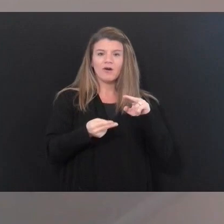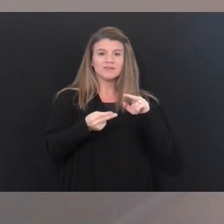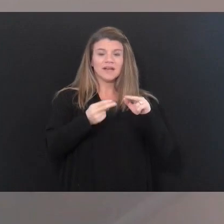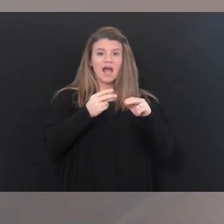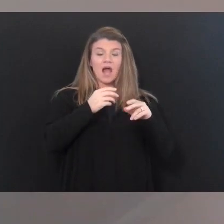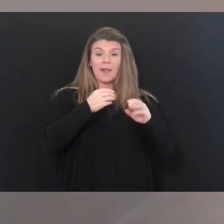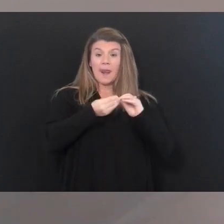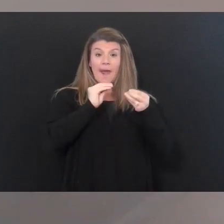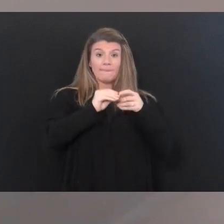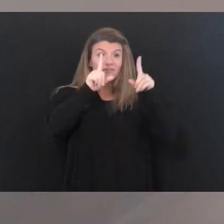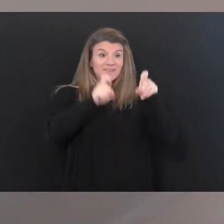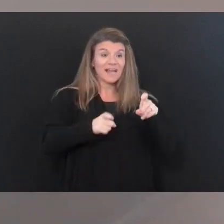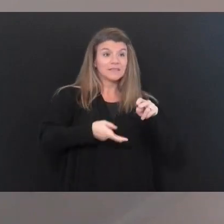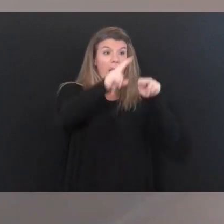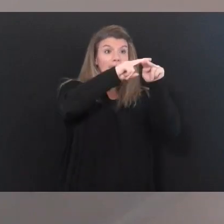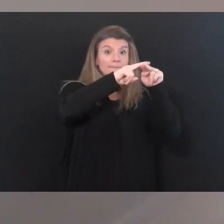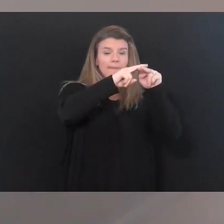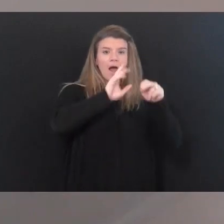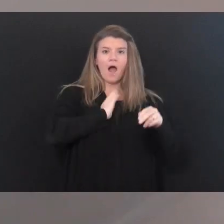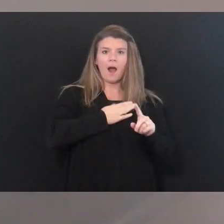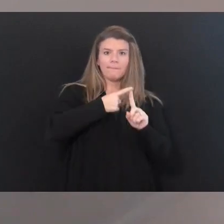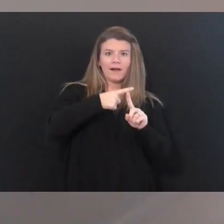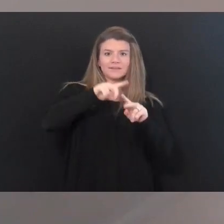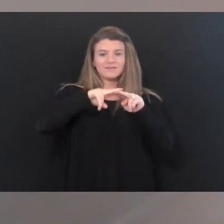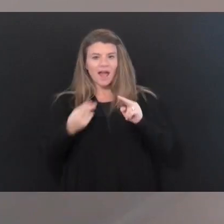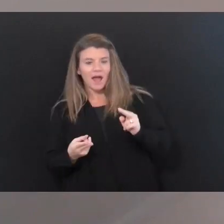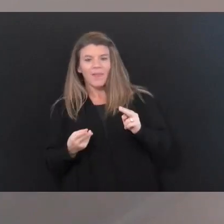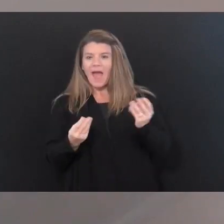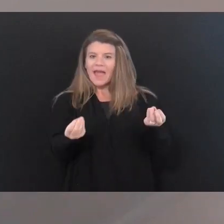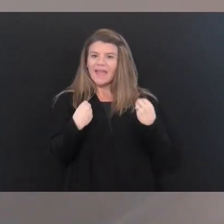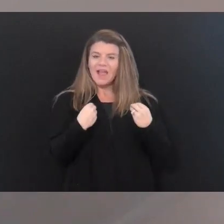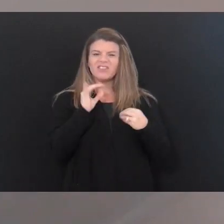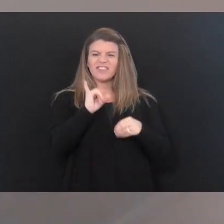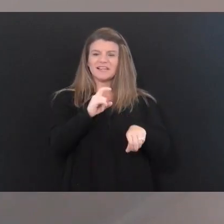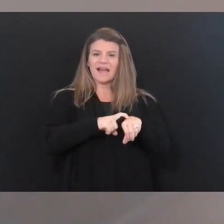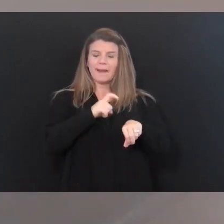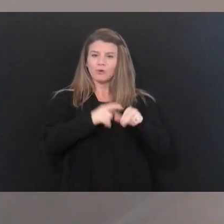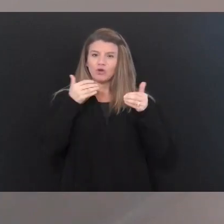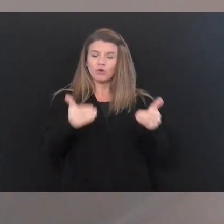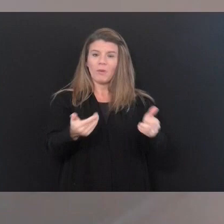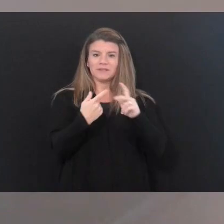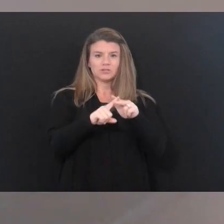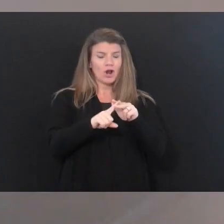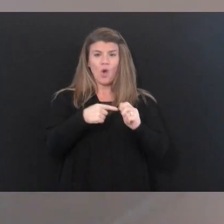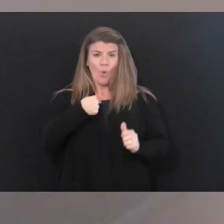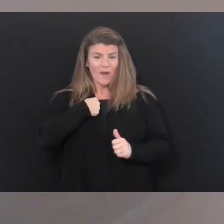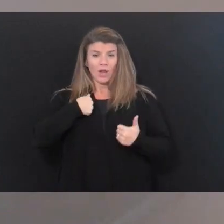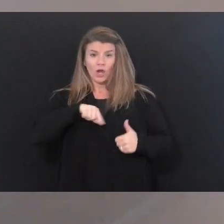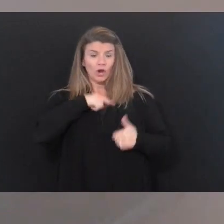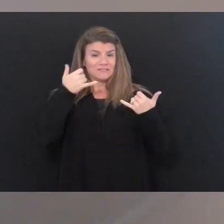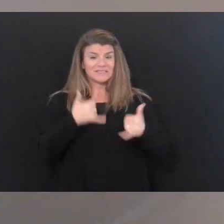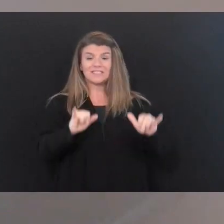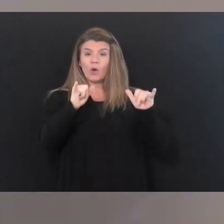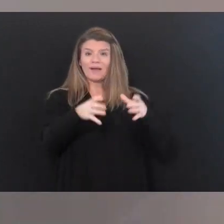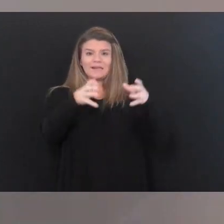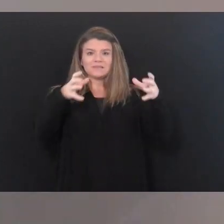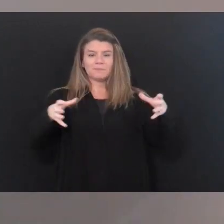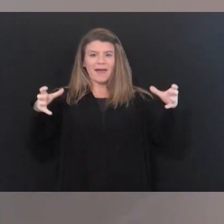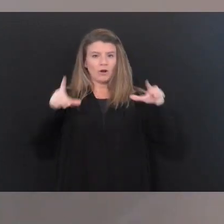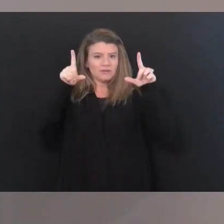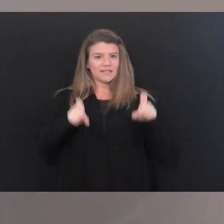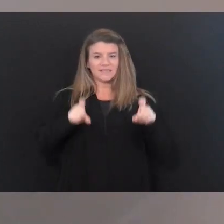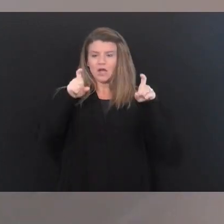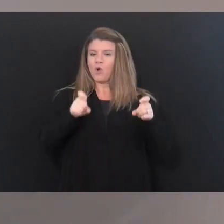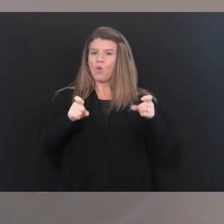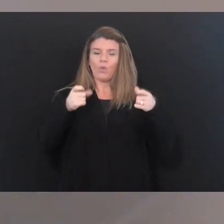last 8 days, gave us that window. We're continuing to expand our testing. We're continuing to expand